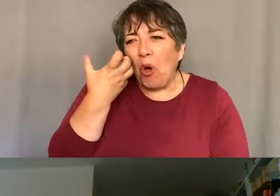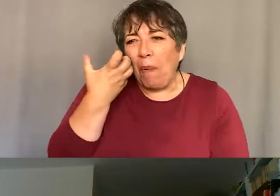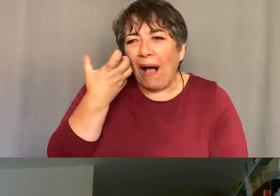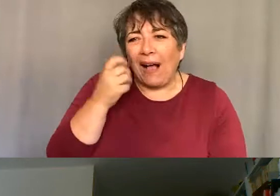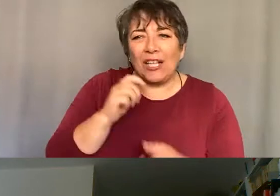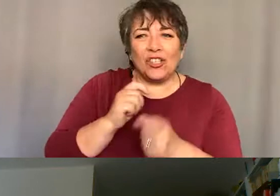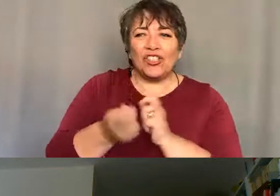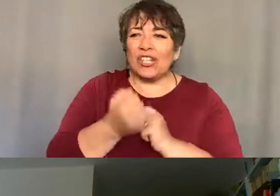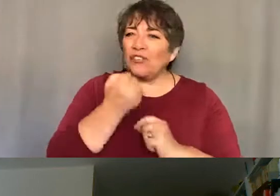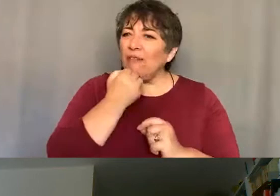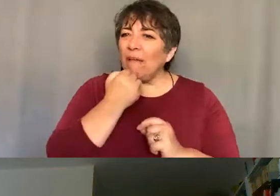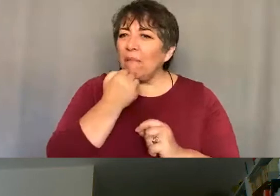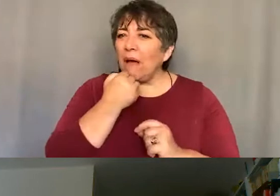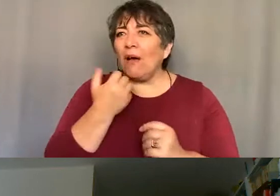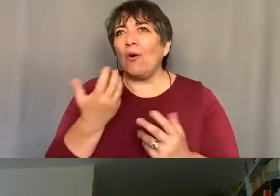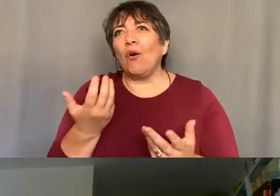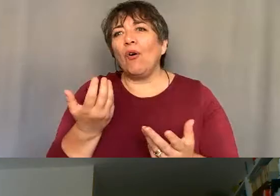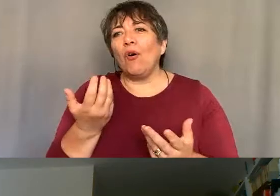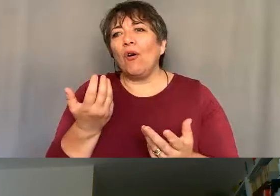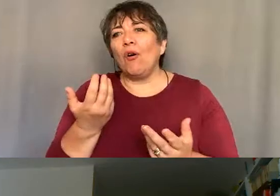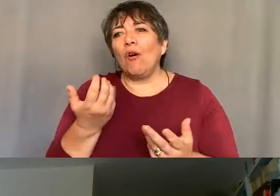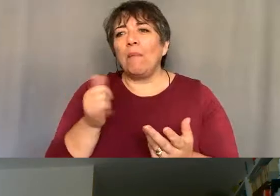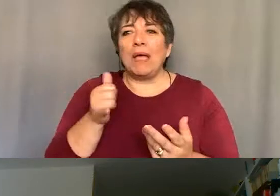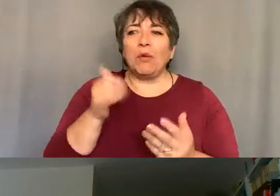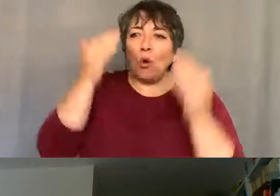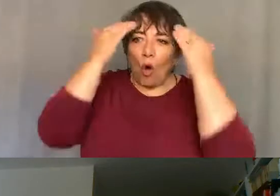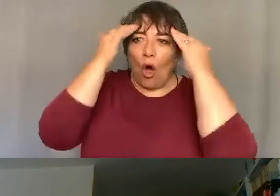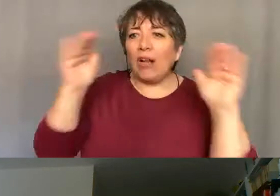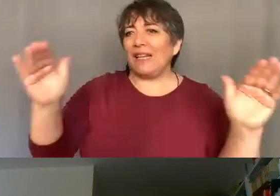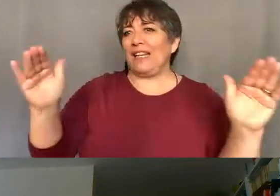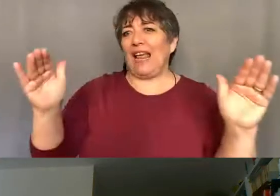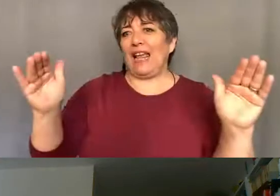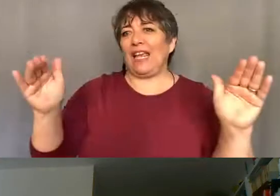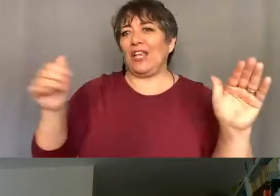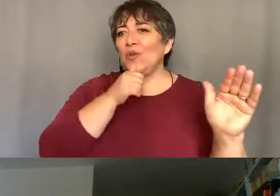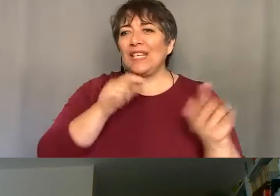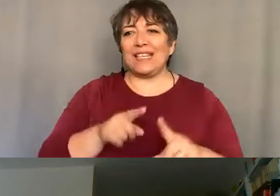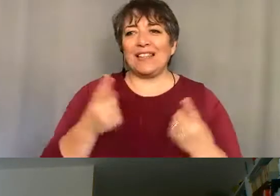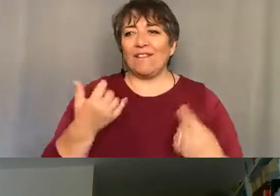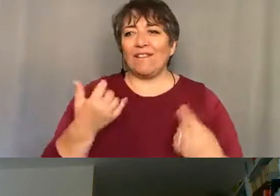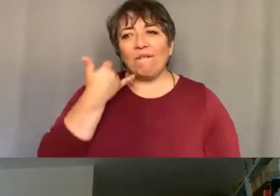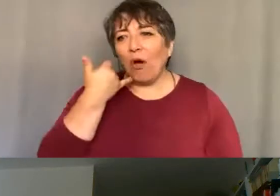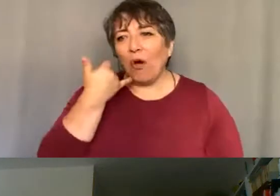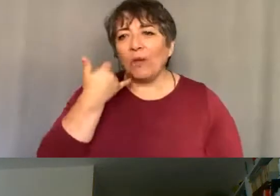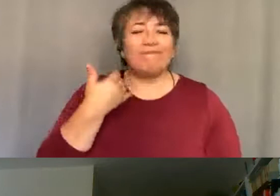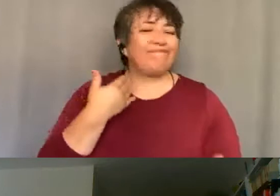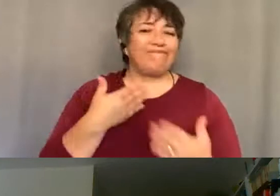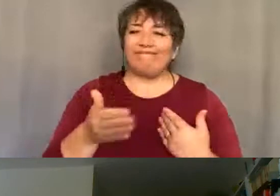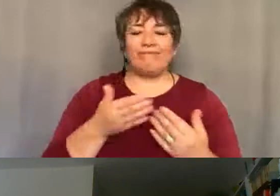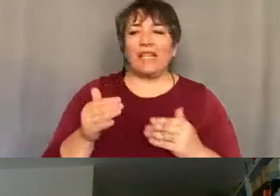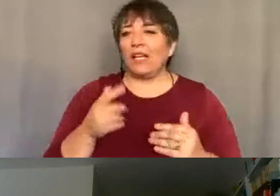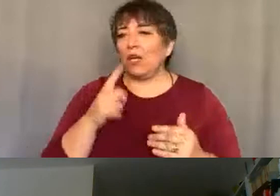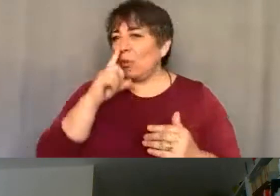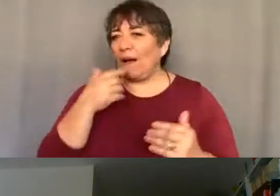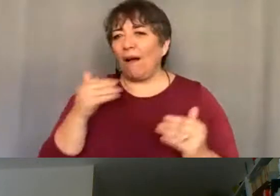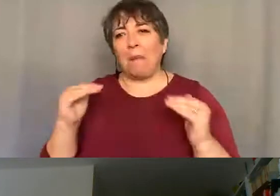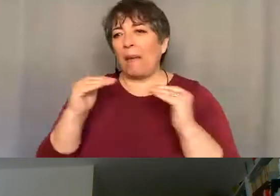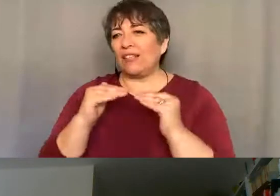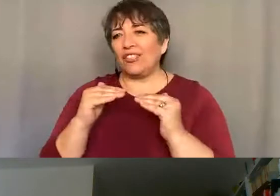England, you can still ring through and order your medicine. So yeah, we don't match it up because that would restrict